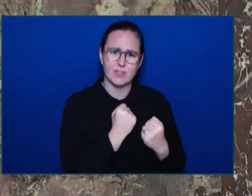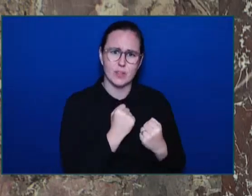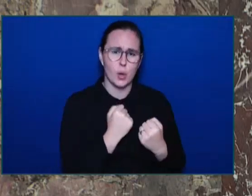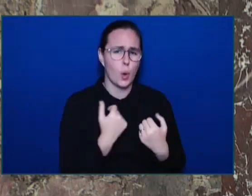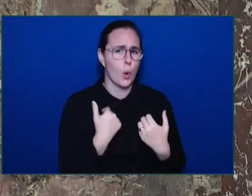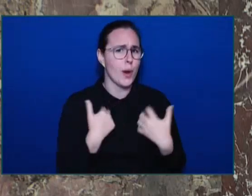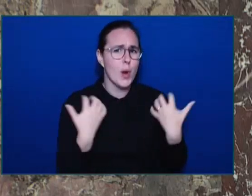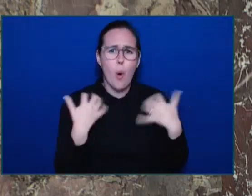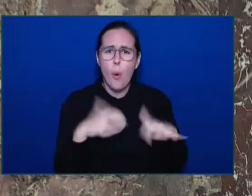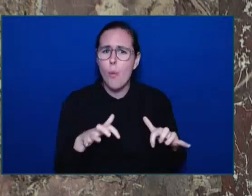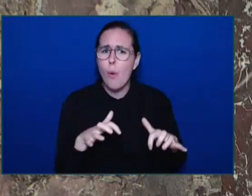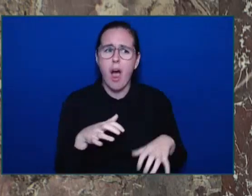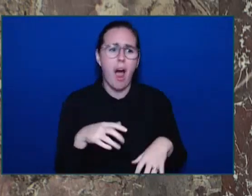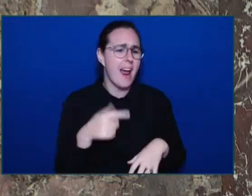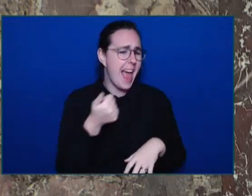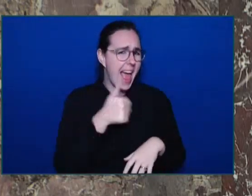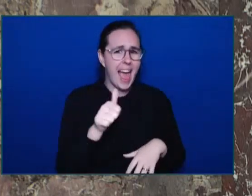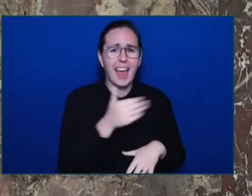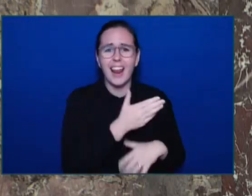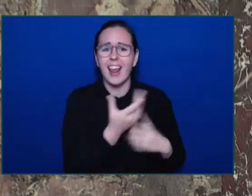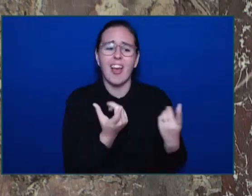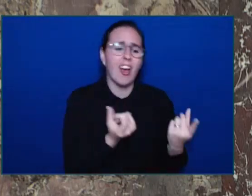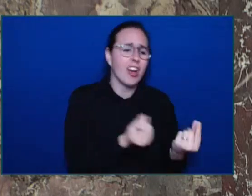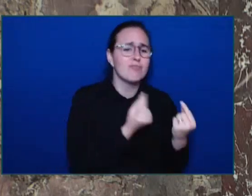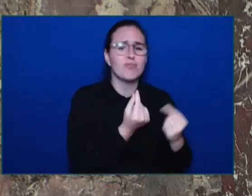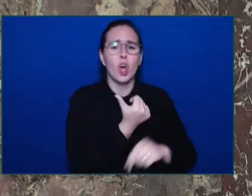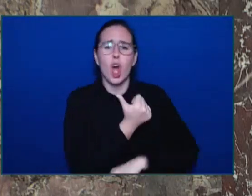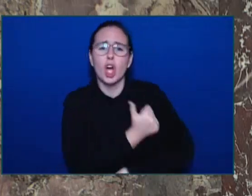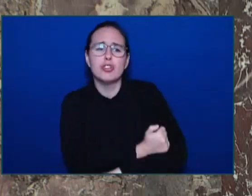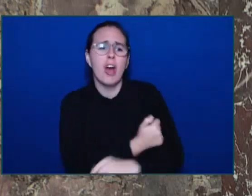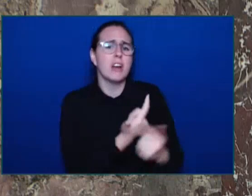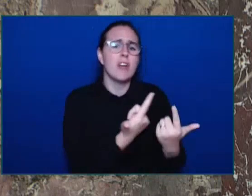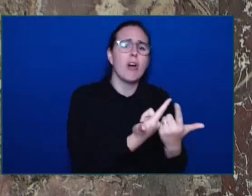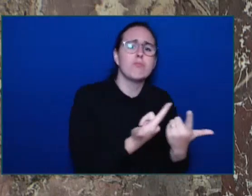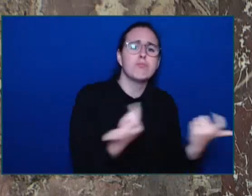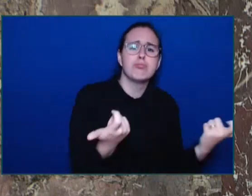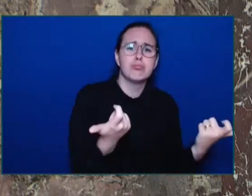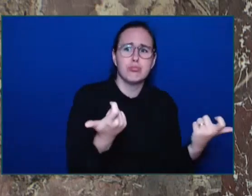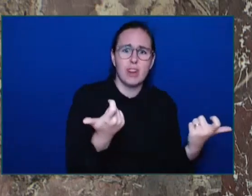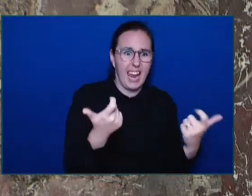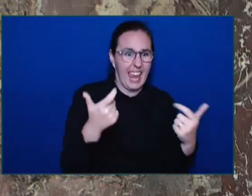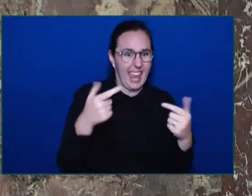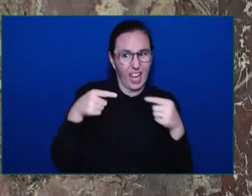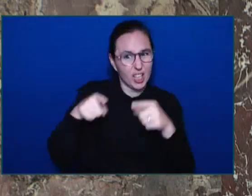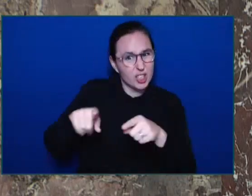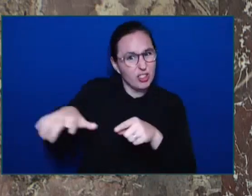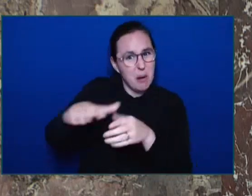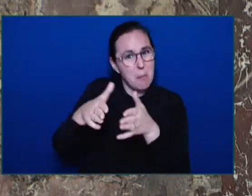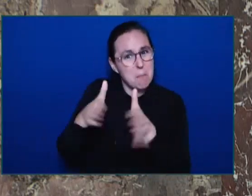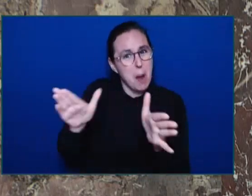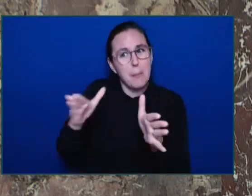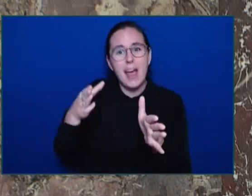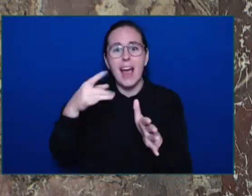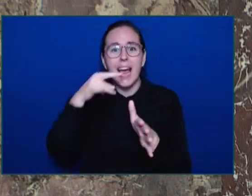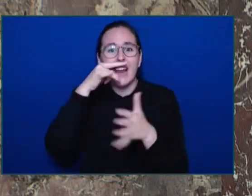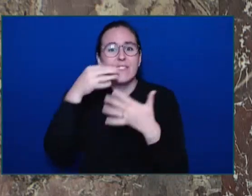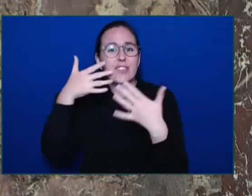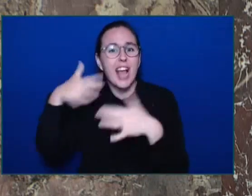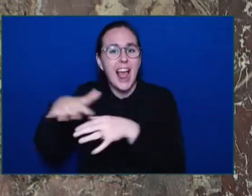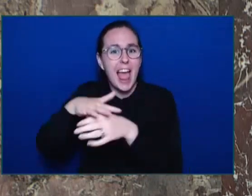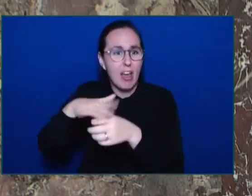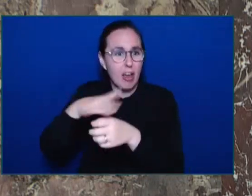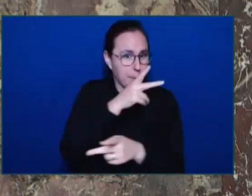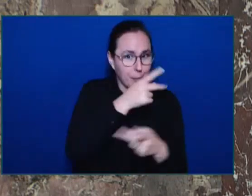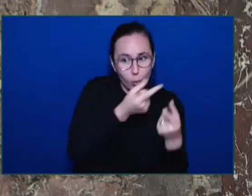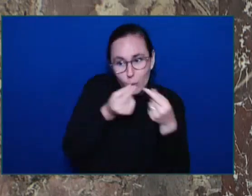Chair. Members. So the members are shouting. The part that I regret about this discussion, it's happened a few times